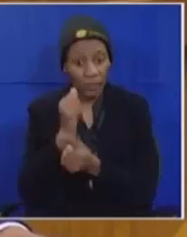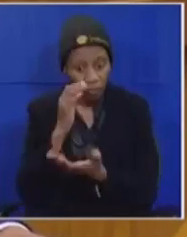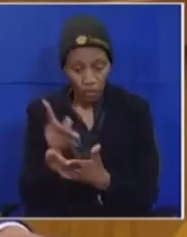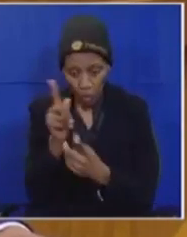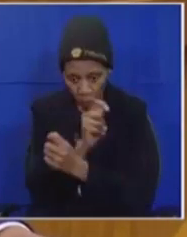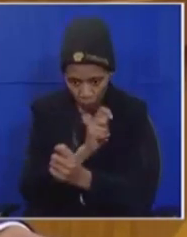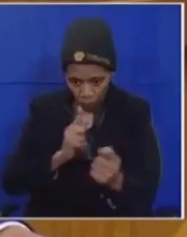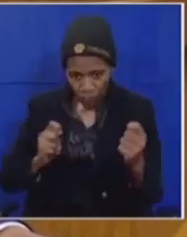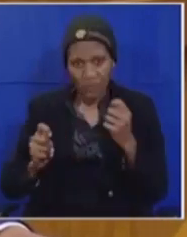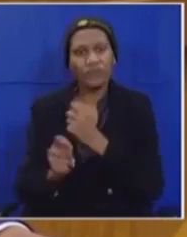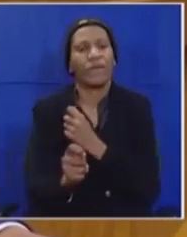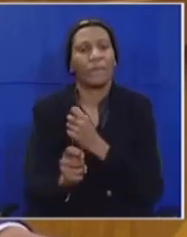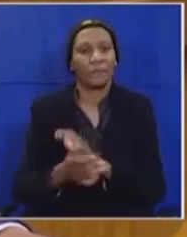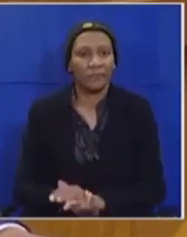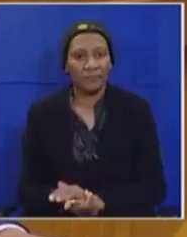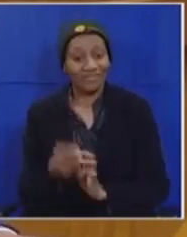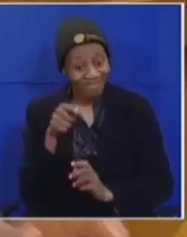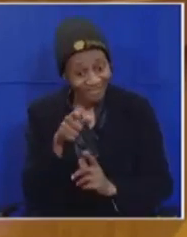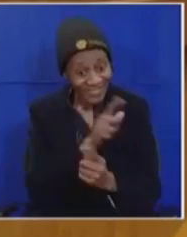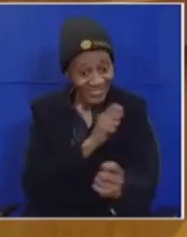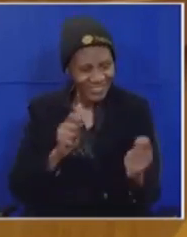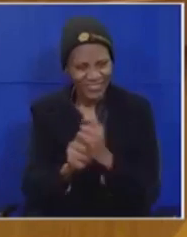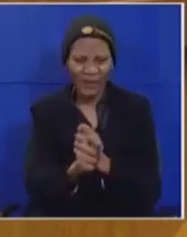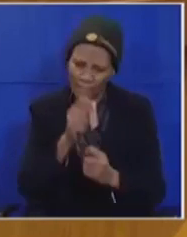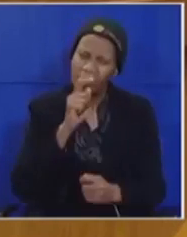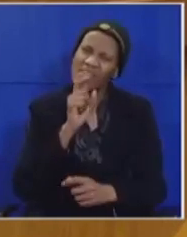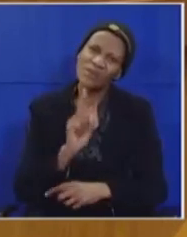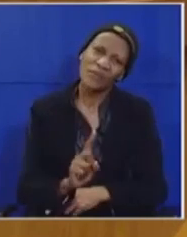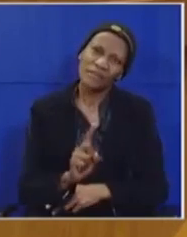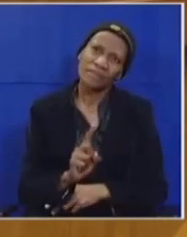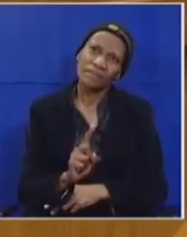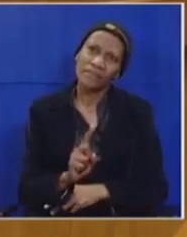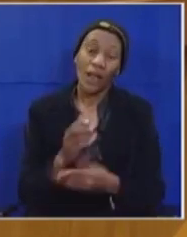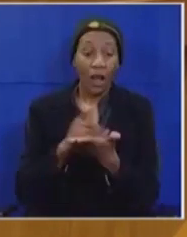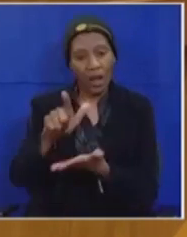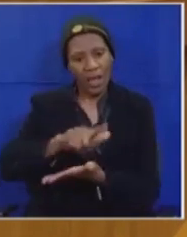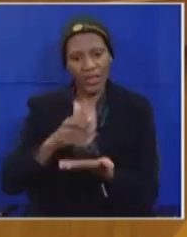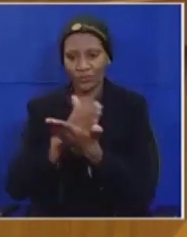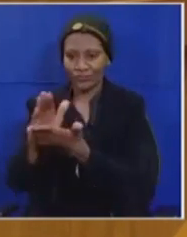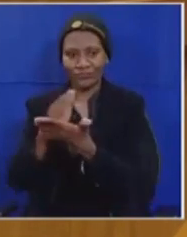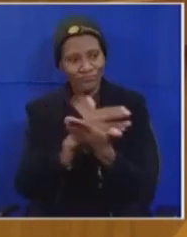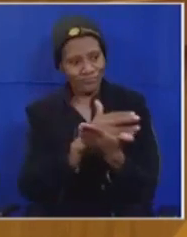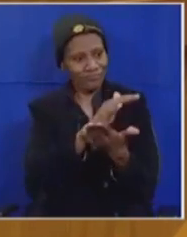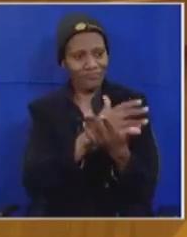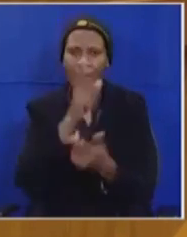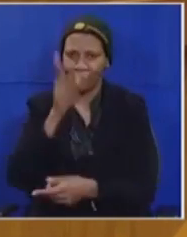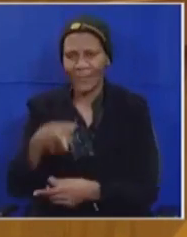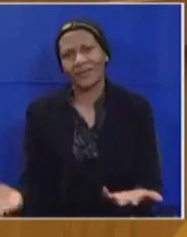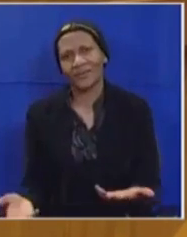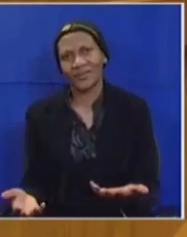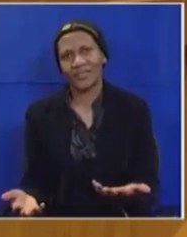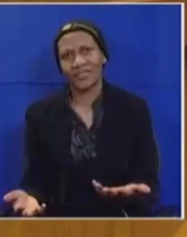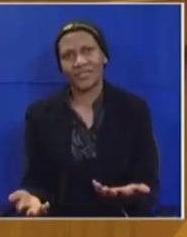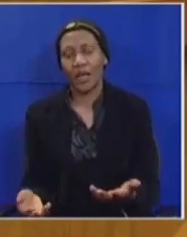and transformation must mean that we have redistribution of land, because there